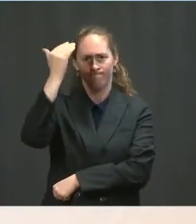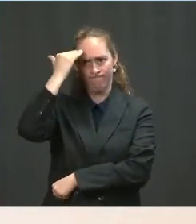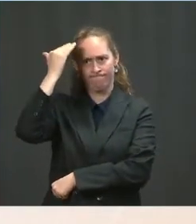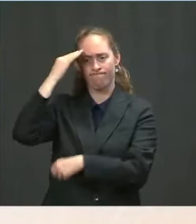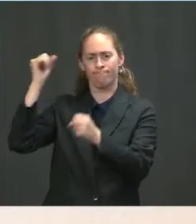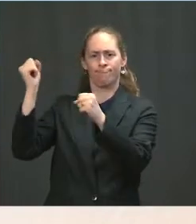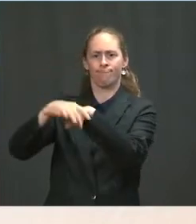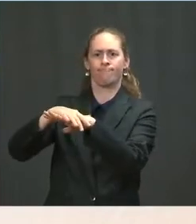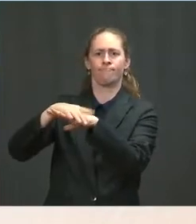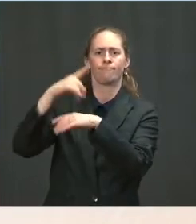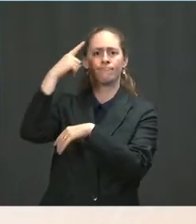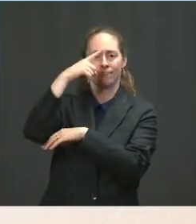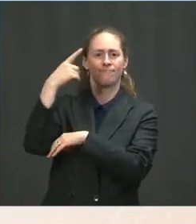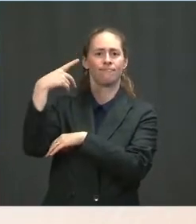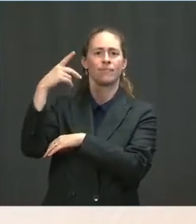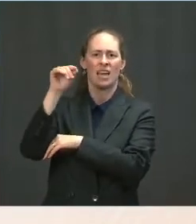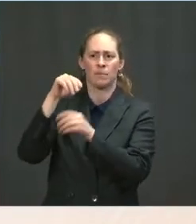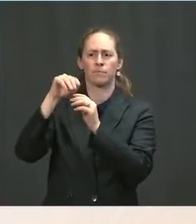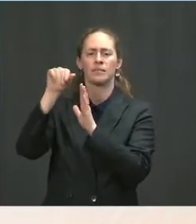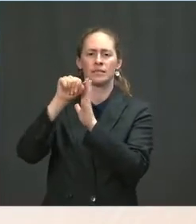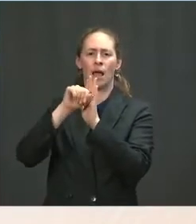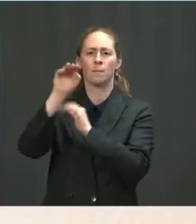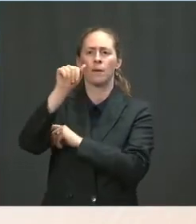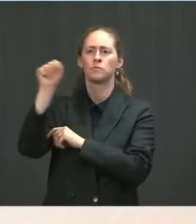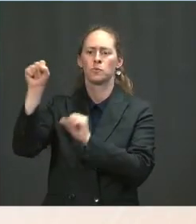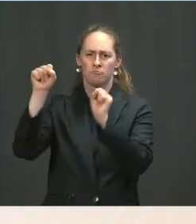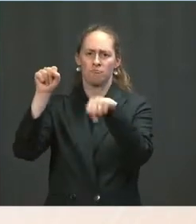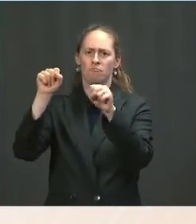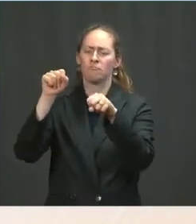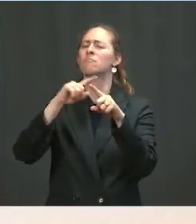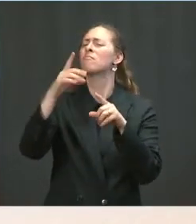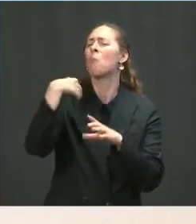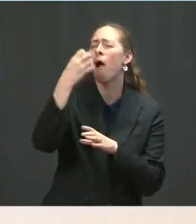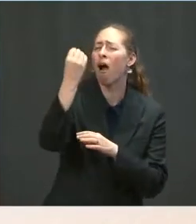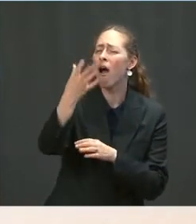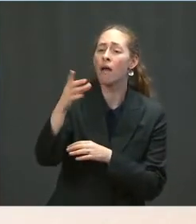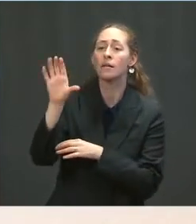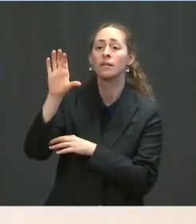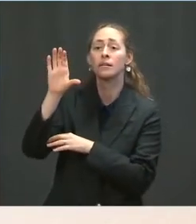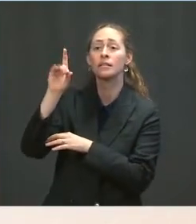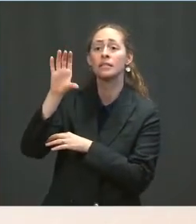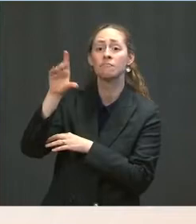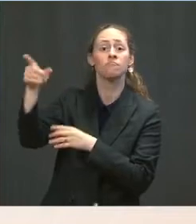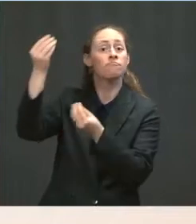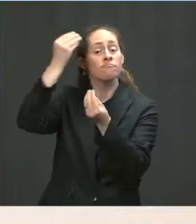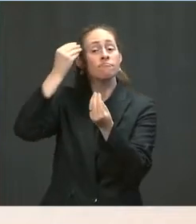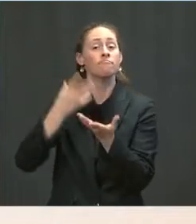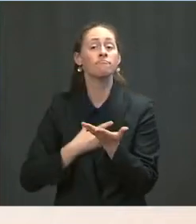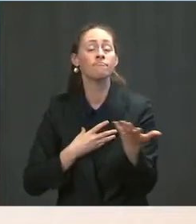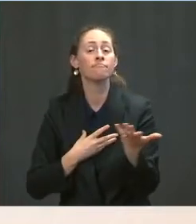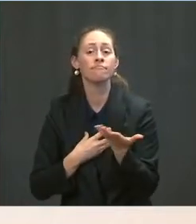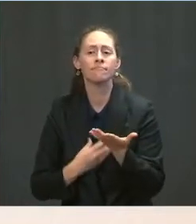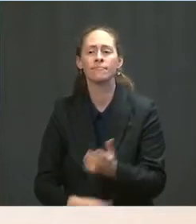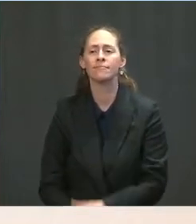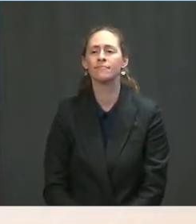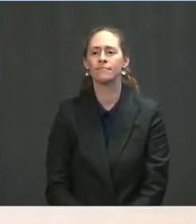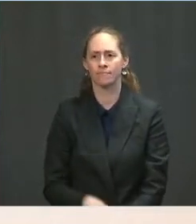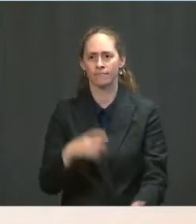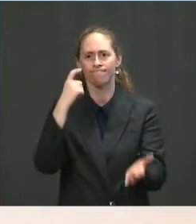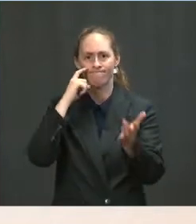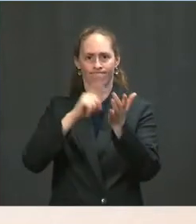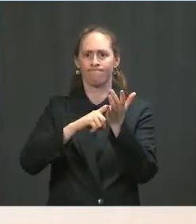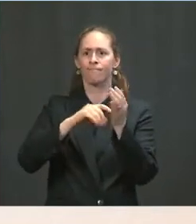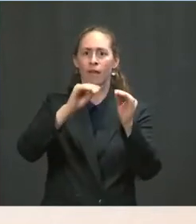CDC guidance tells us is that the breakthroughs have been rare. This is what the public health officials have said. Like, yes,